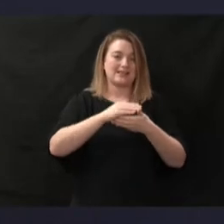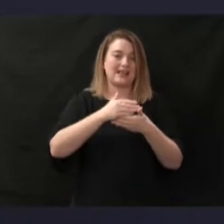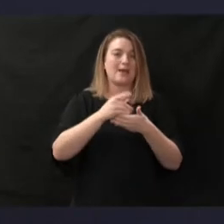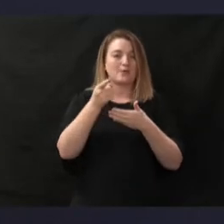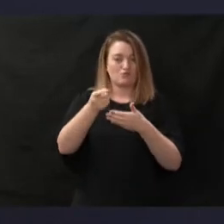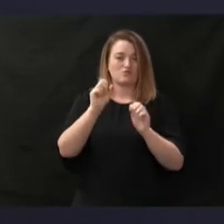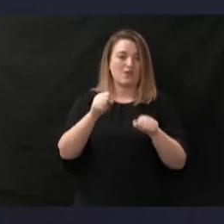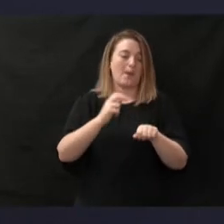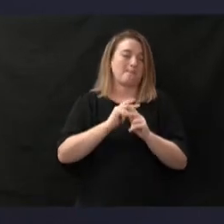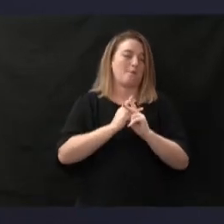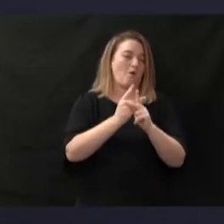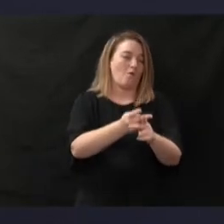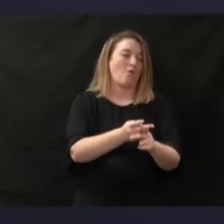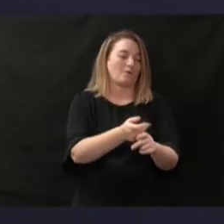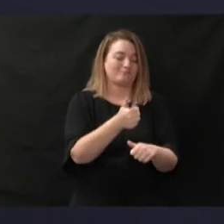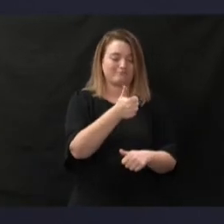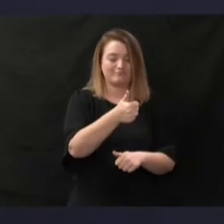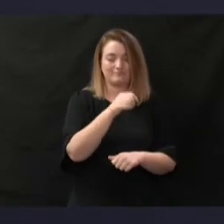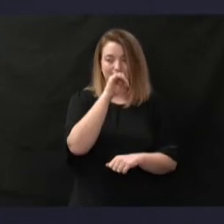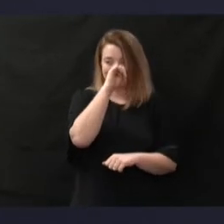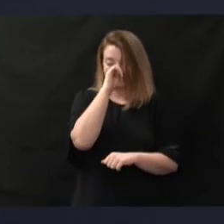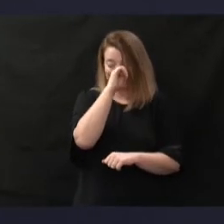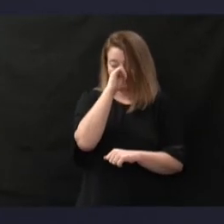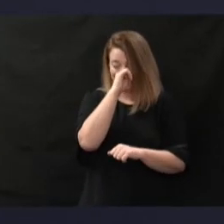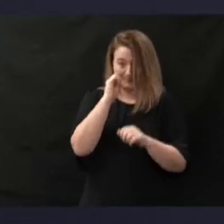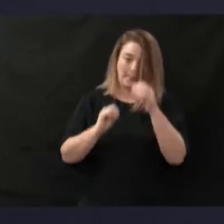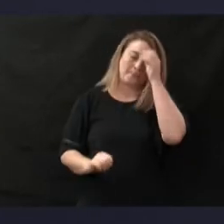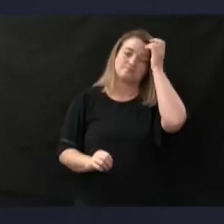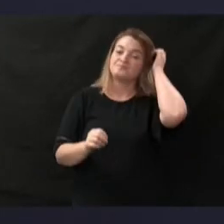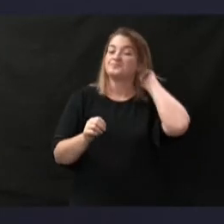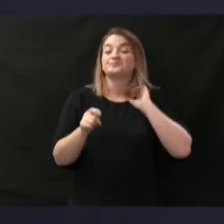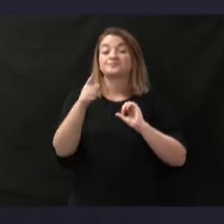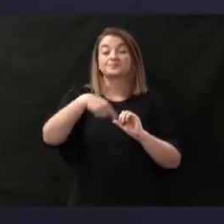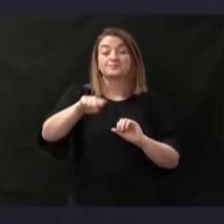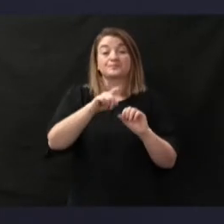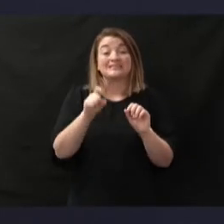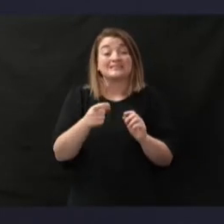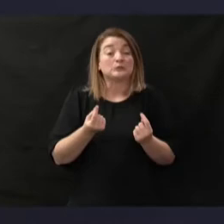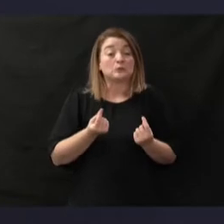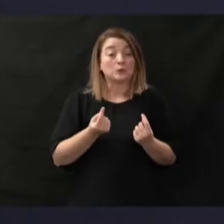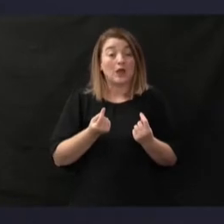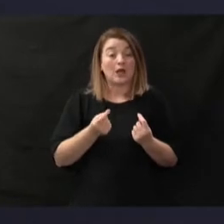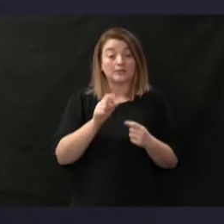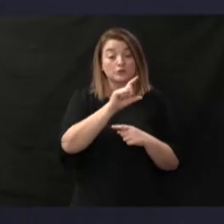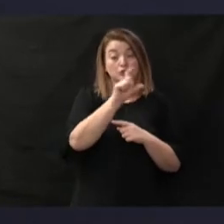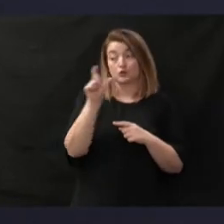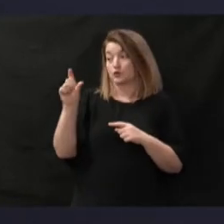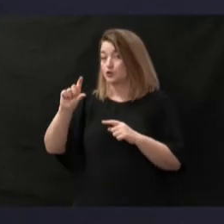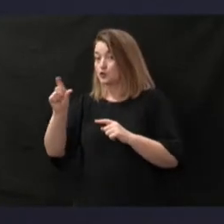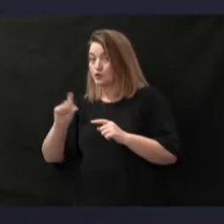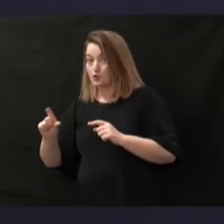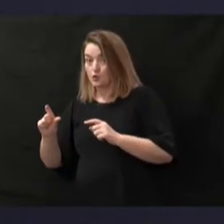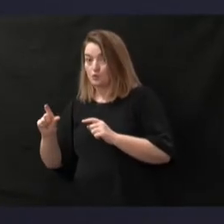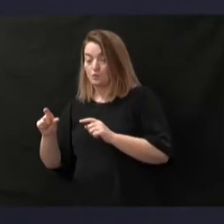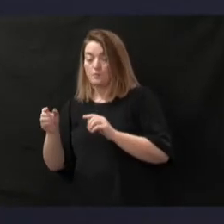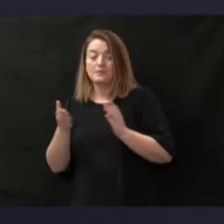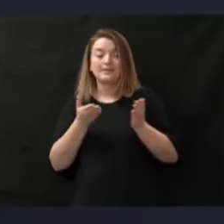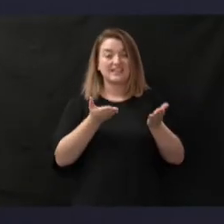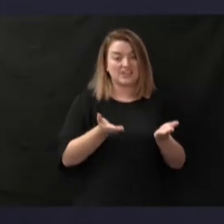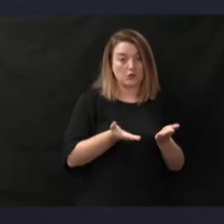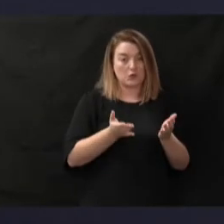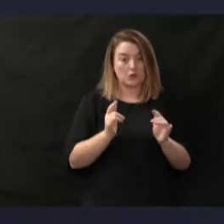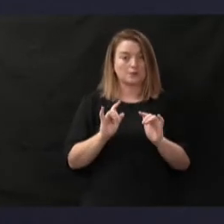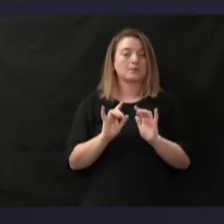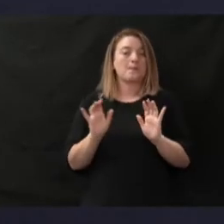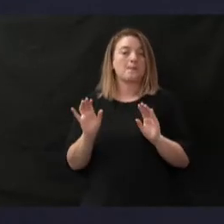you. Okay. So what everyone will need to do, both in Zoom, on Zoom and here, is